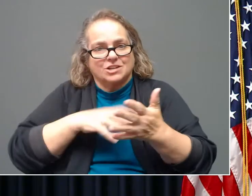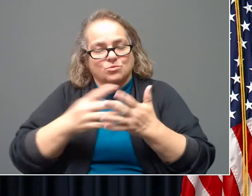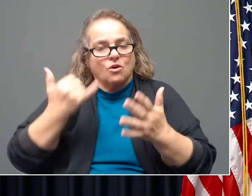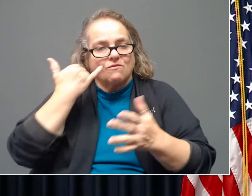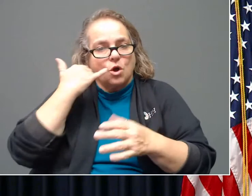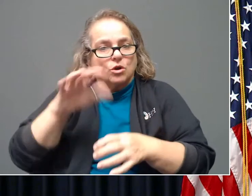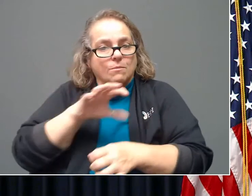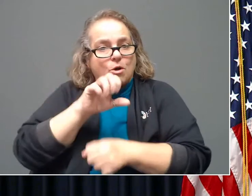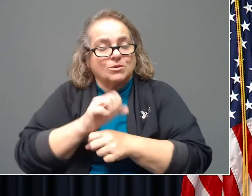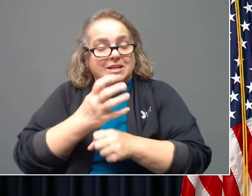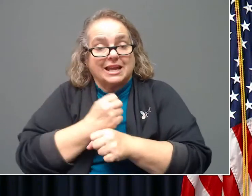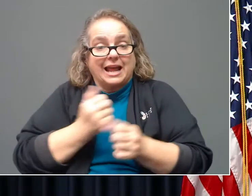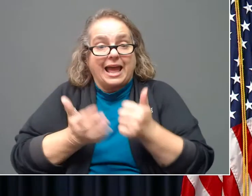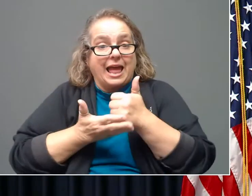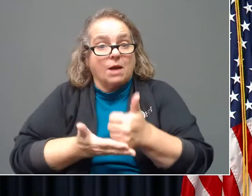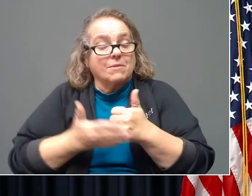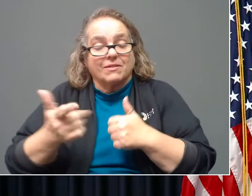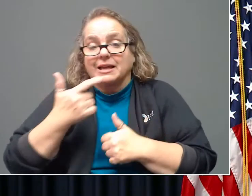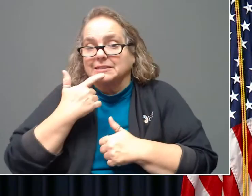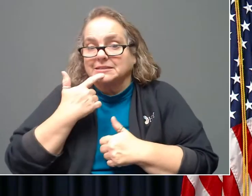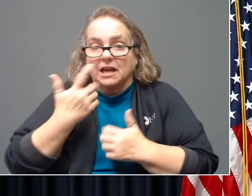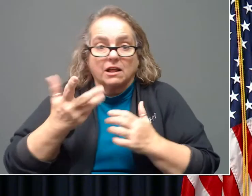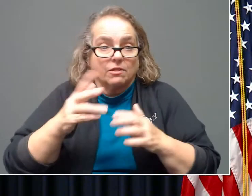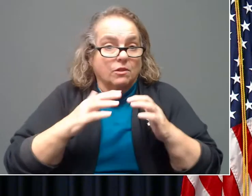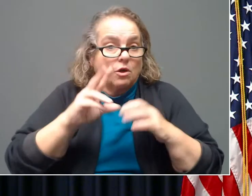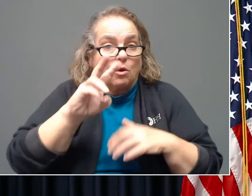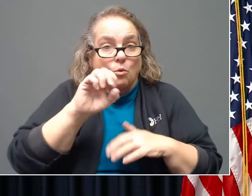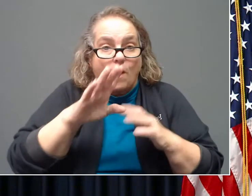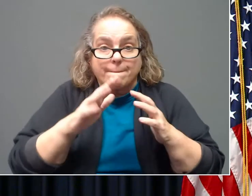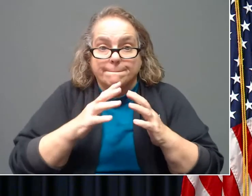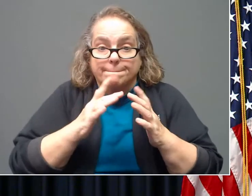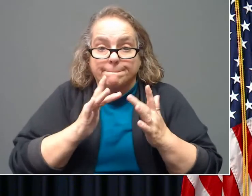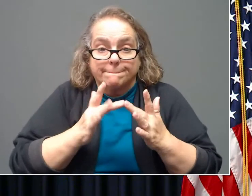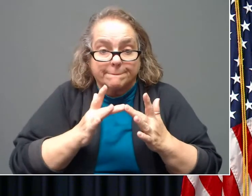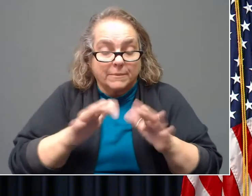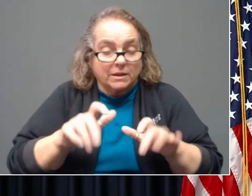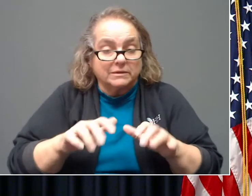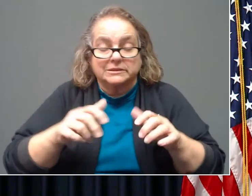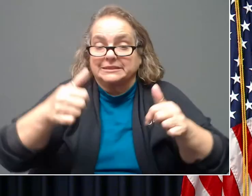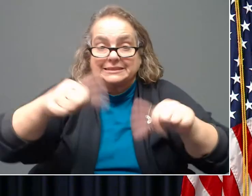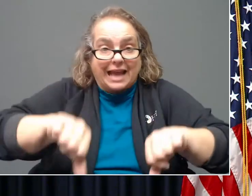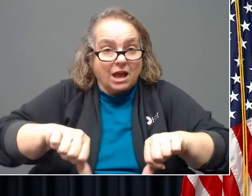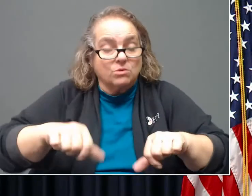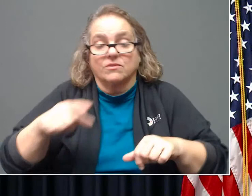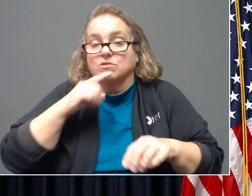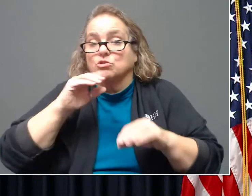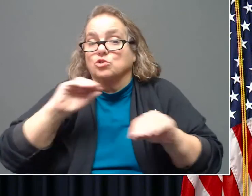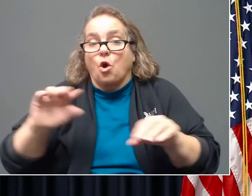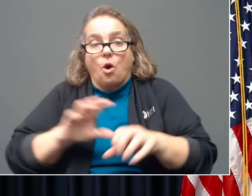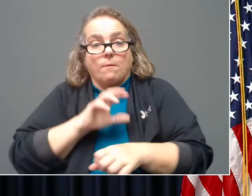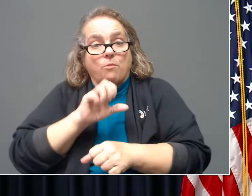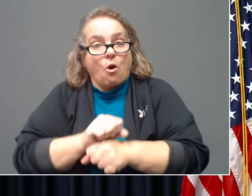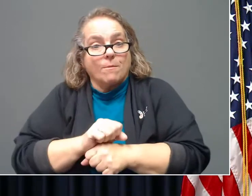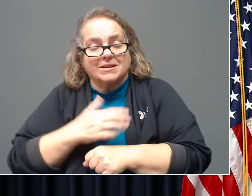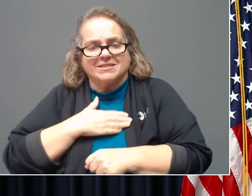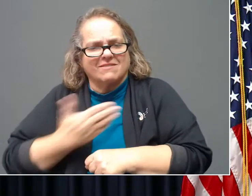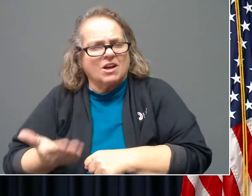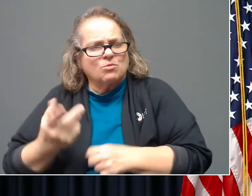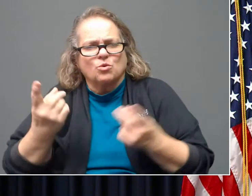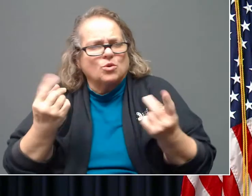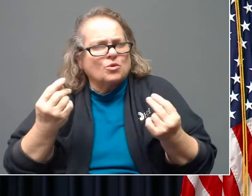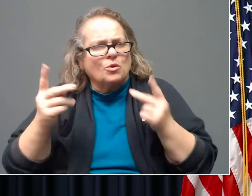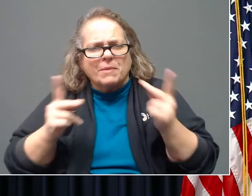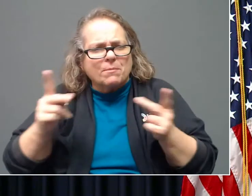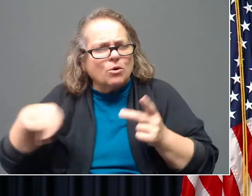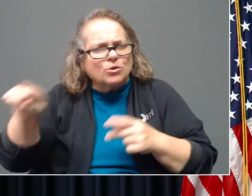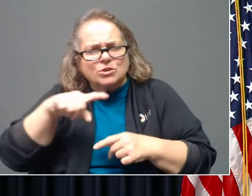but they say the website is down, or they tell us that no appointments are available. What are those people supposed to do?